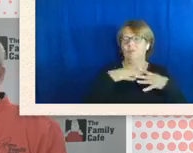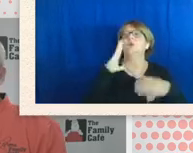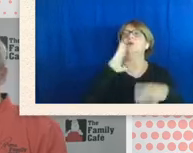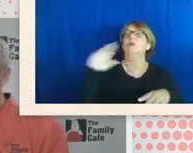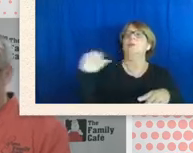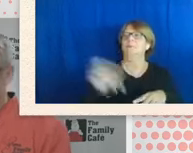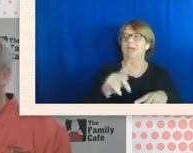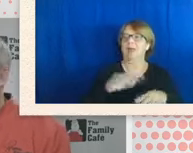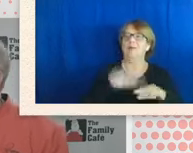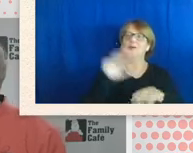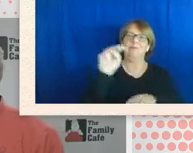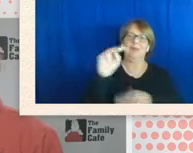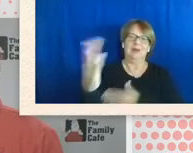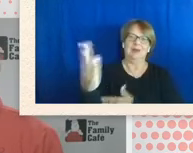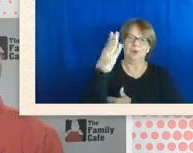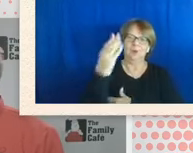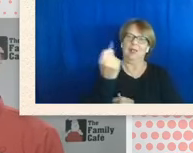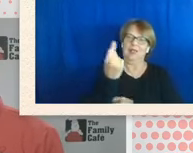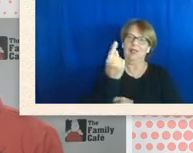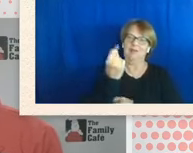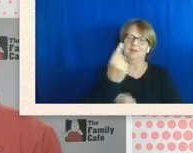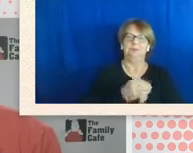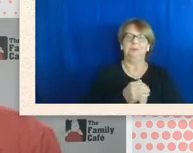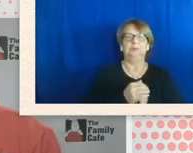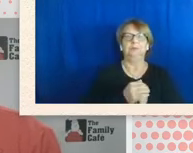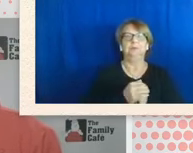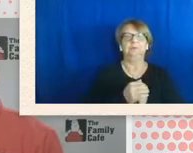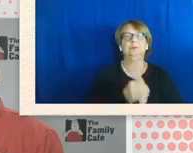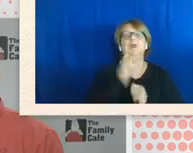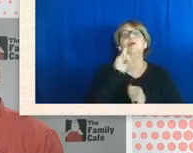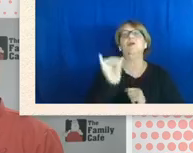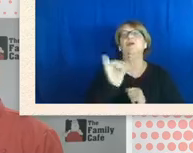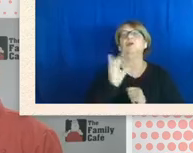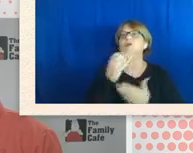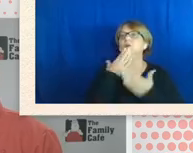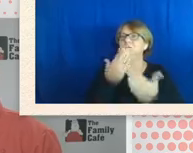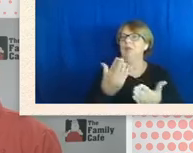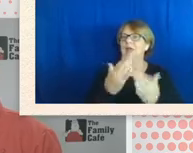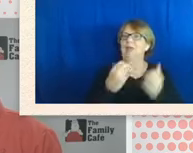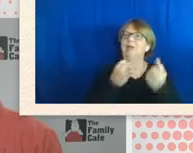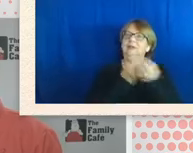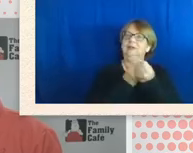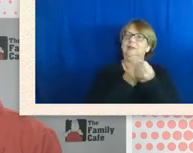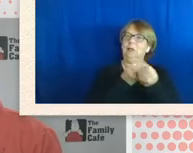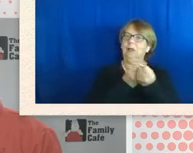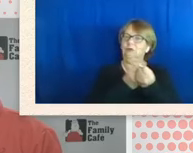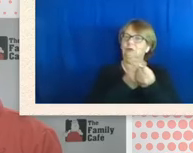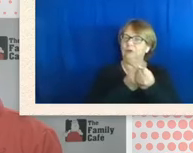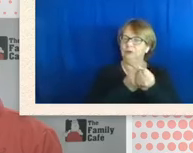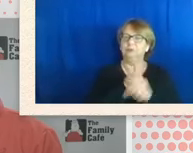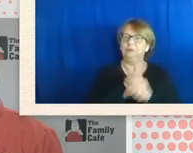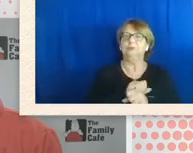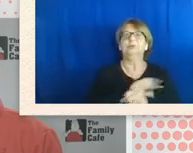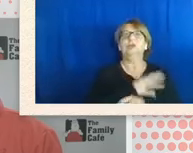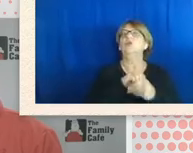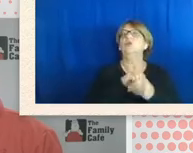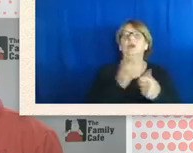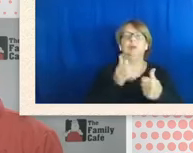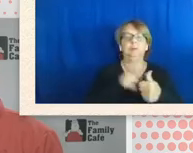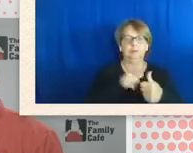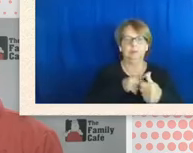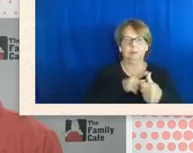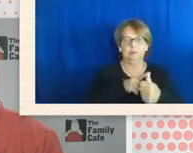Monday morning at 11. I think we'd also like to thank our sponsors. So they include CareerSource